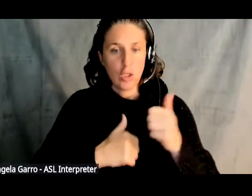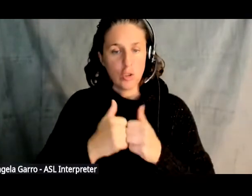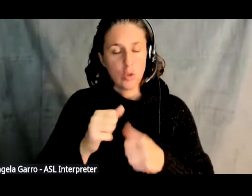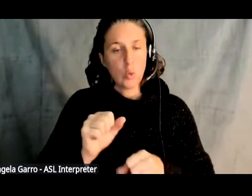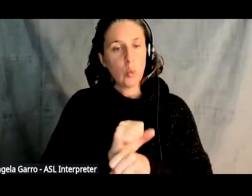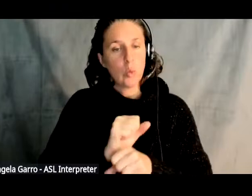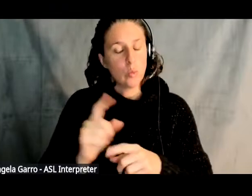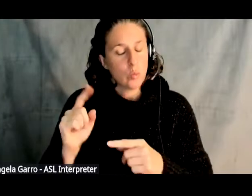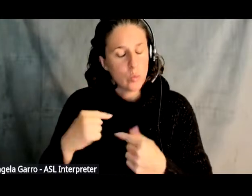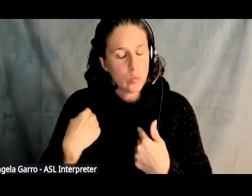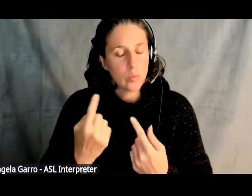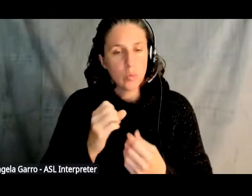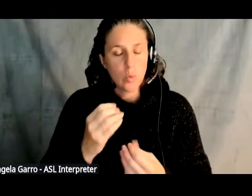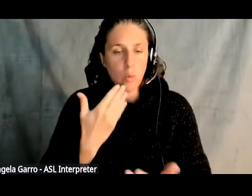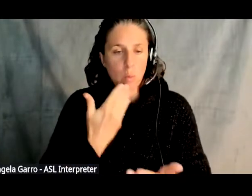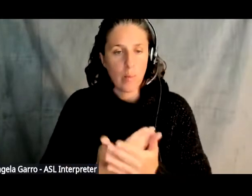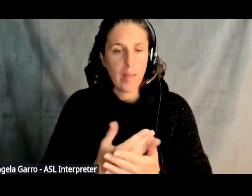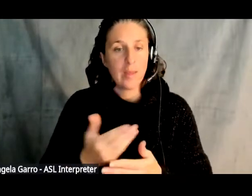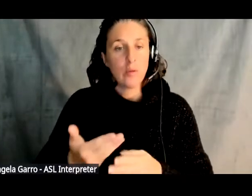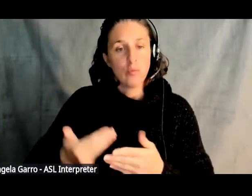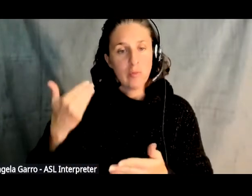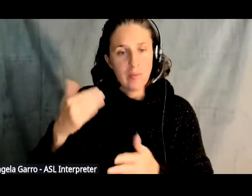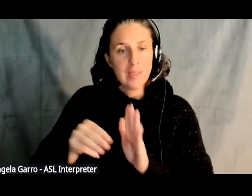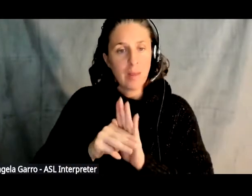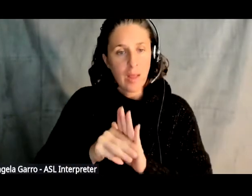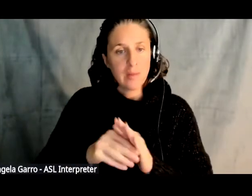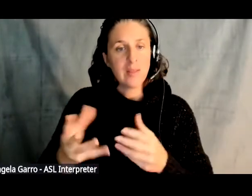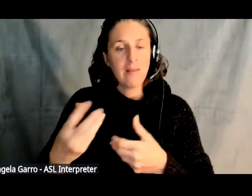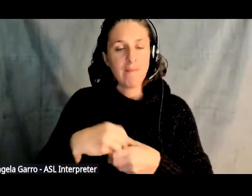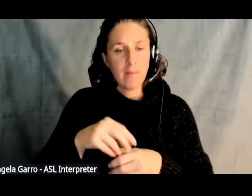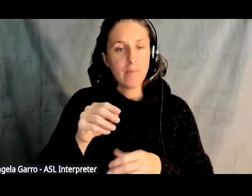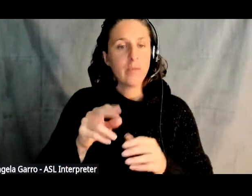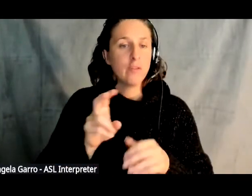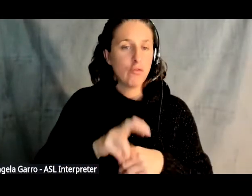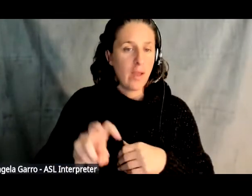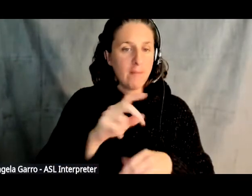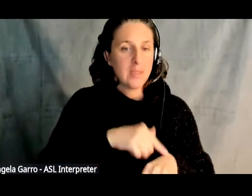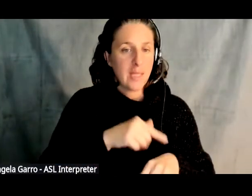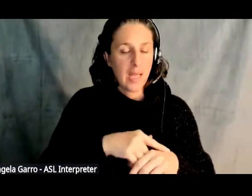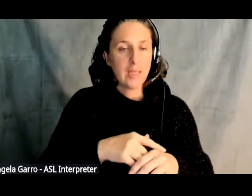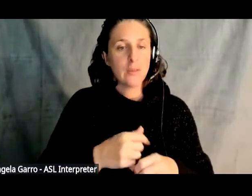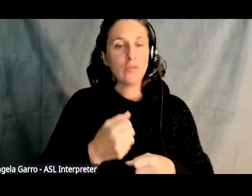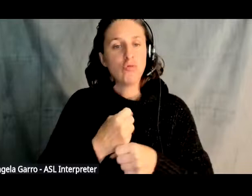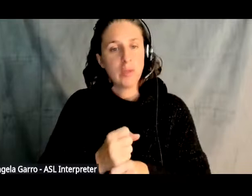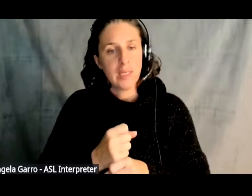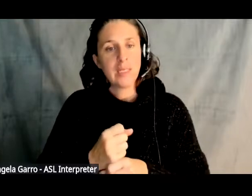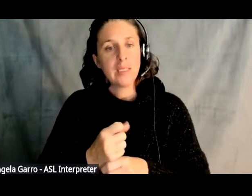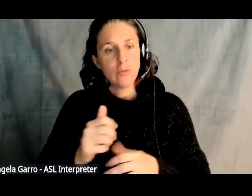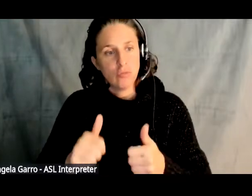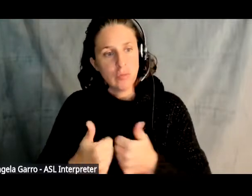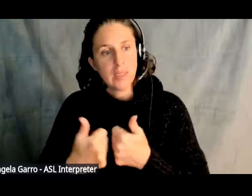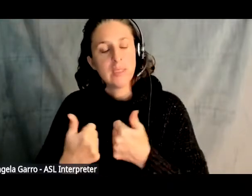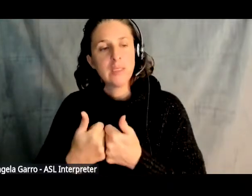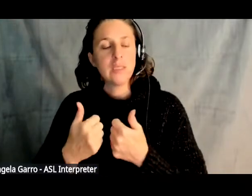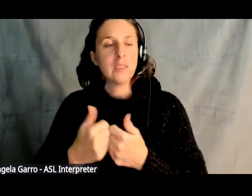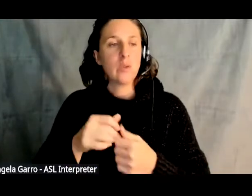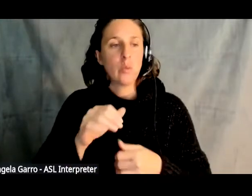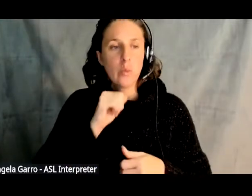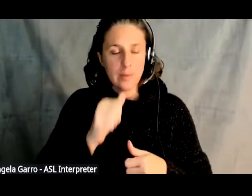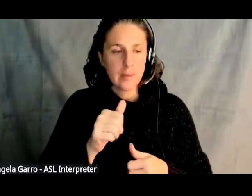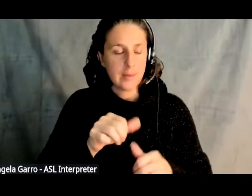well. Previous models involved travel time, created challenges with inconsistent